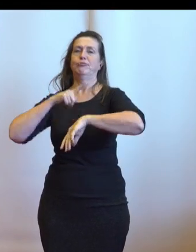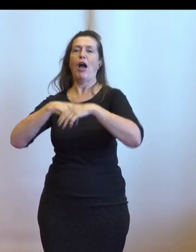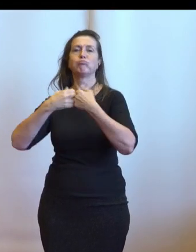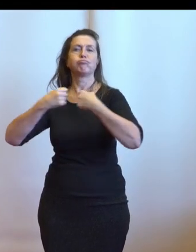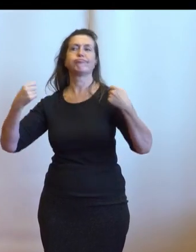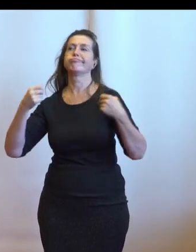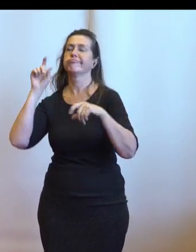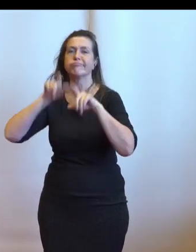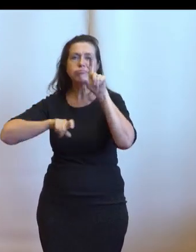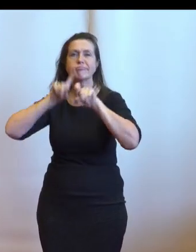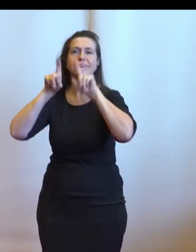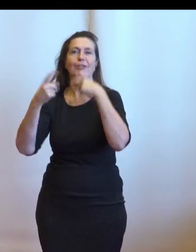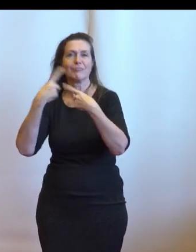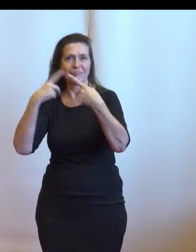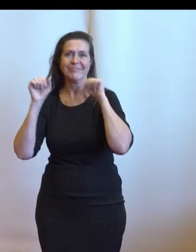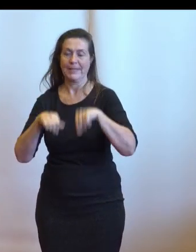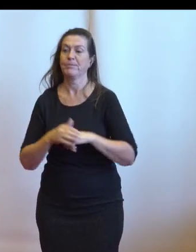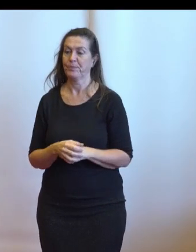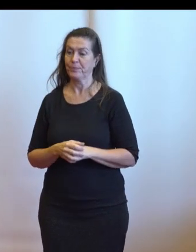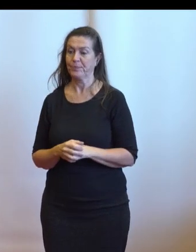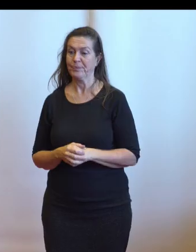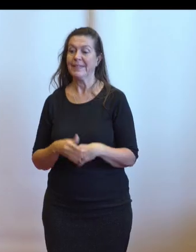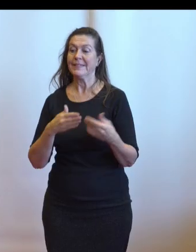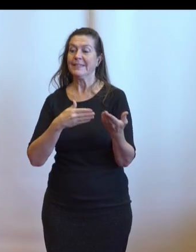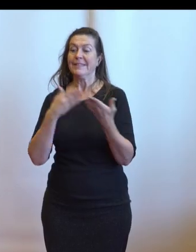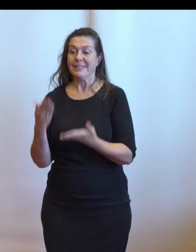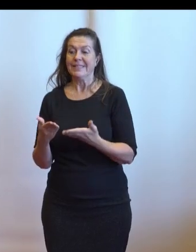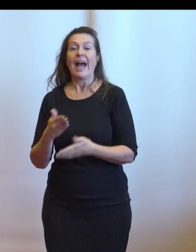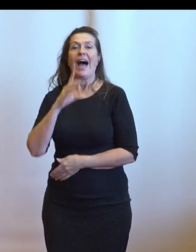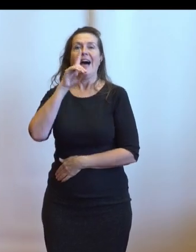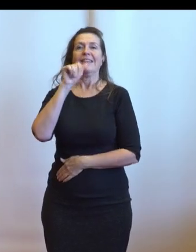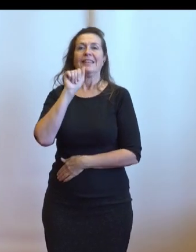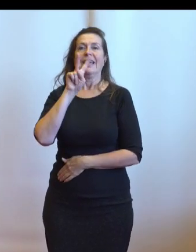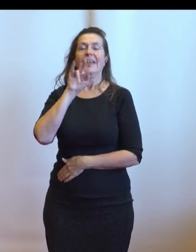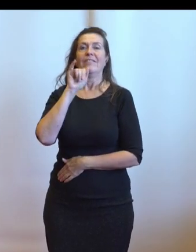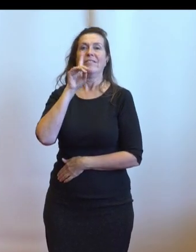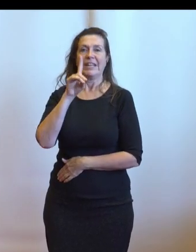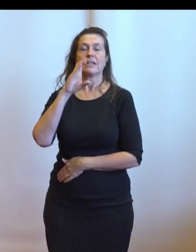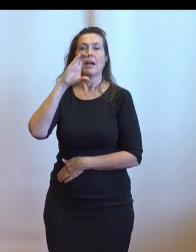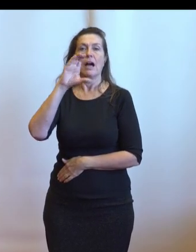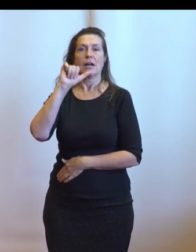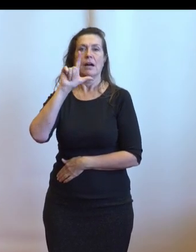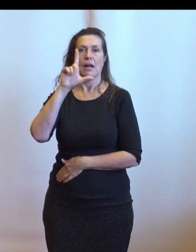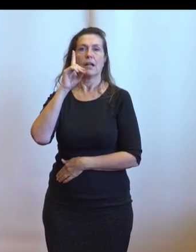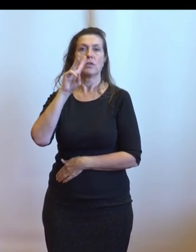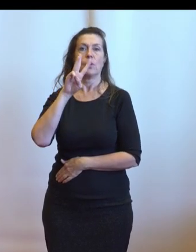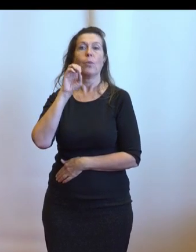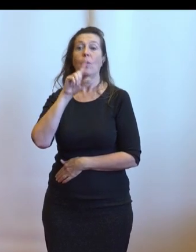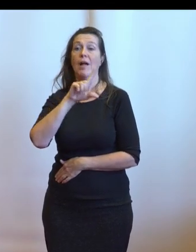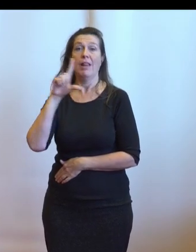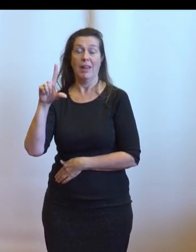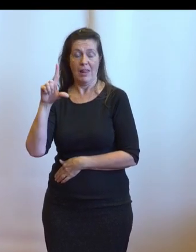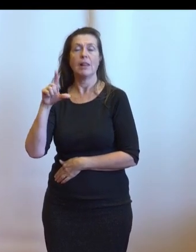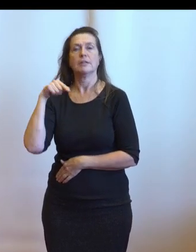David Caldwell is the Digital Accessibility Manager at Barclays. David. Thank you. So my name's David Caldwell.